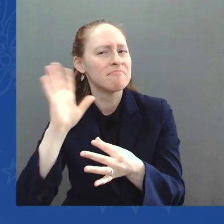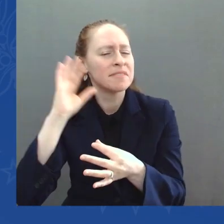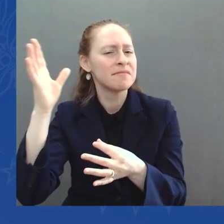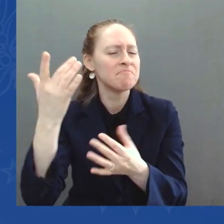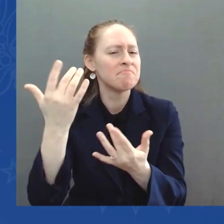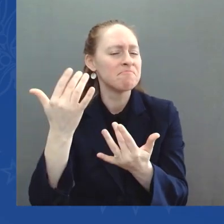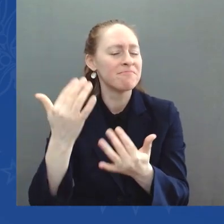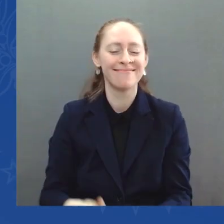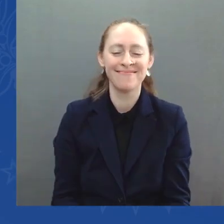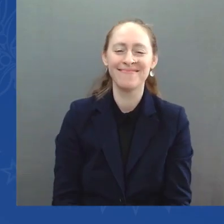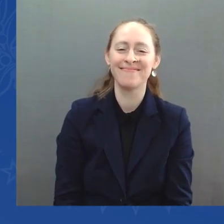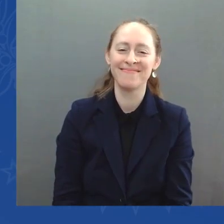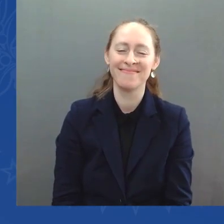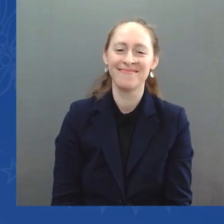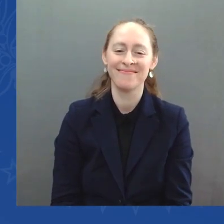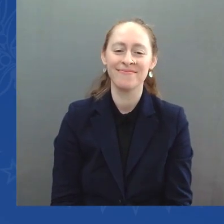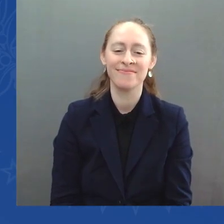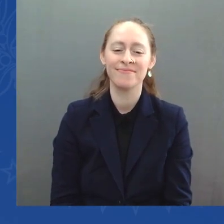here?